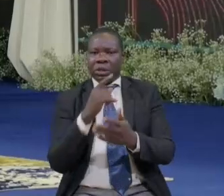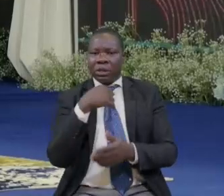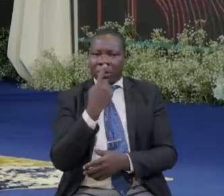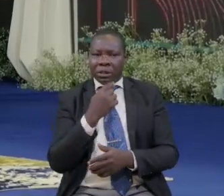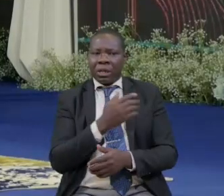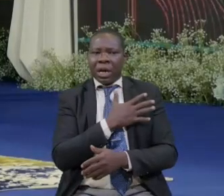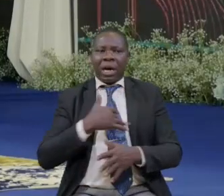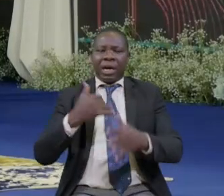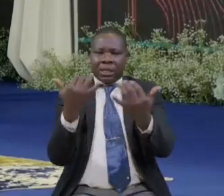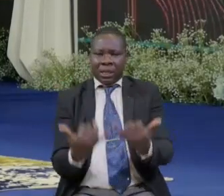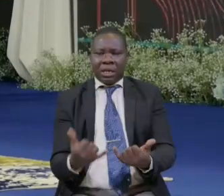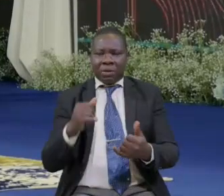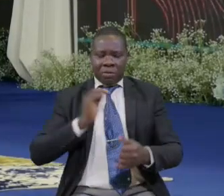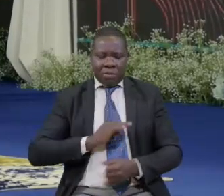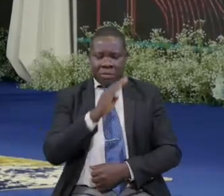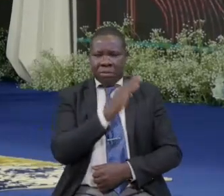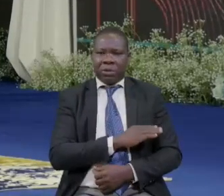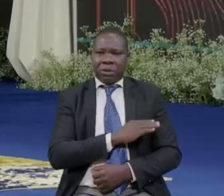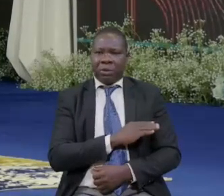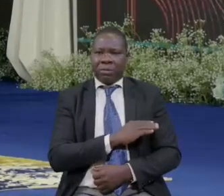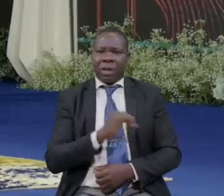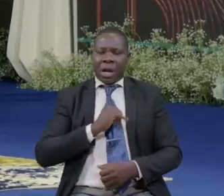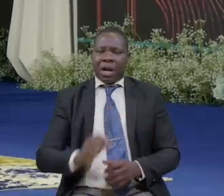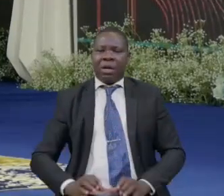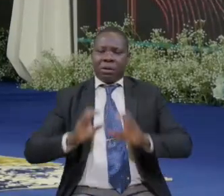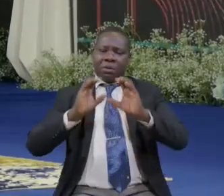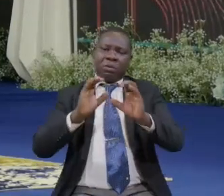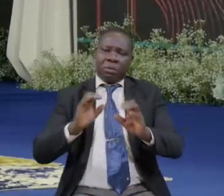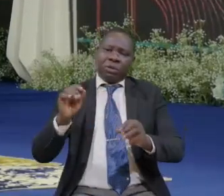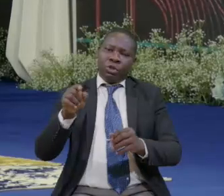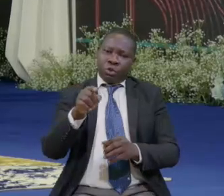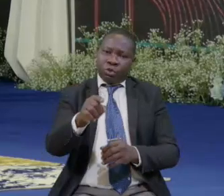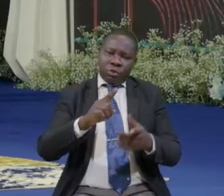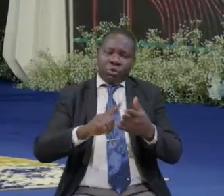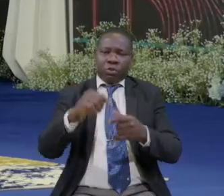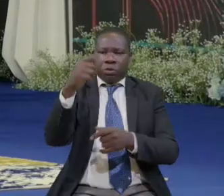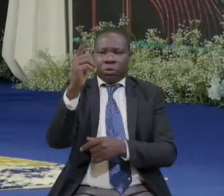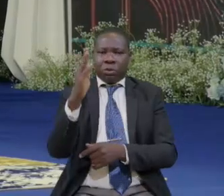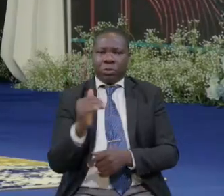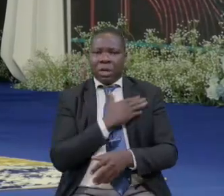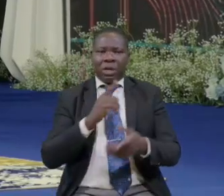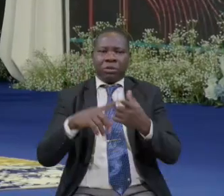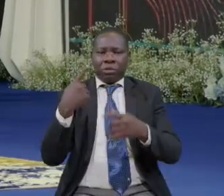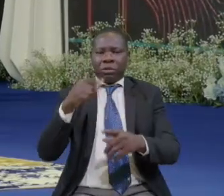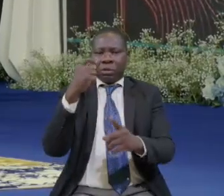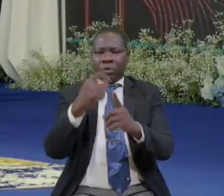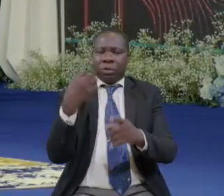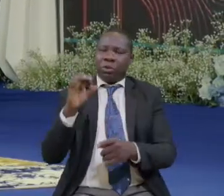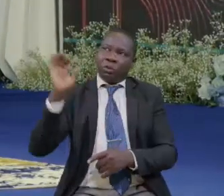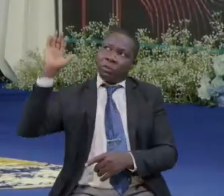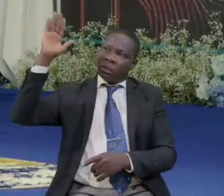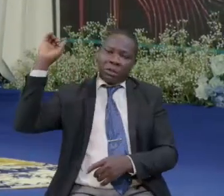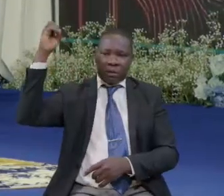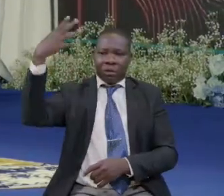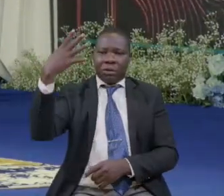brethren, I commend you to God and to the word of his grace."